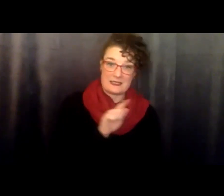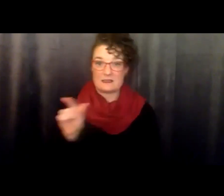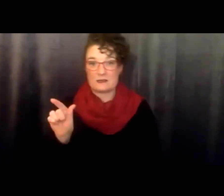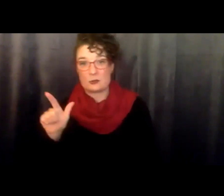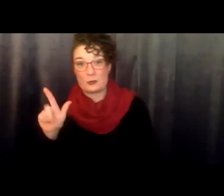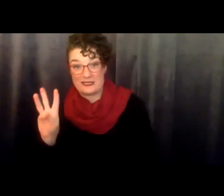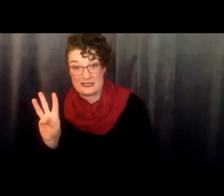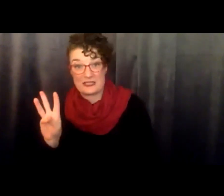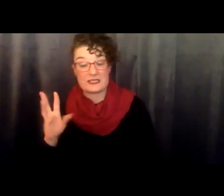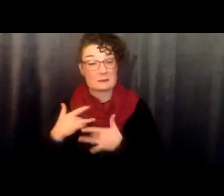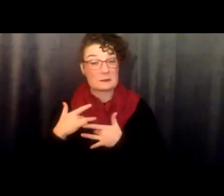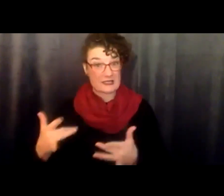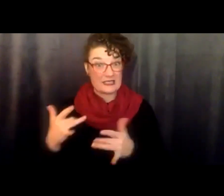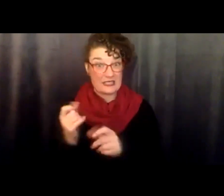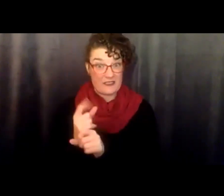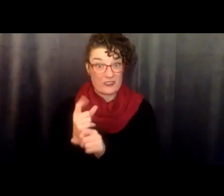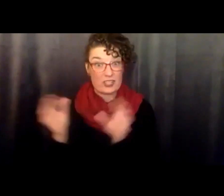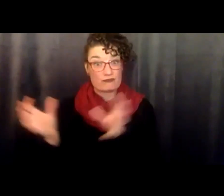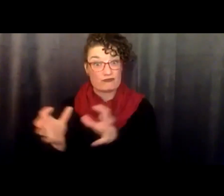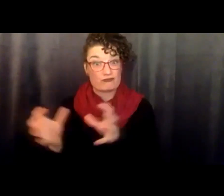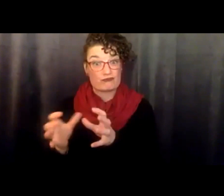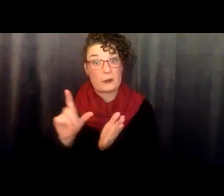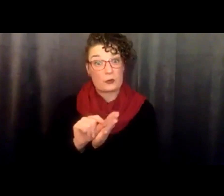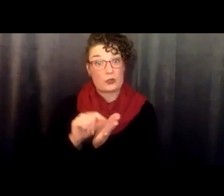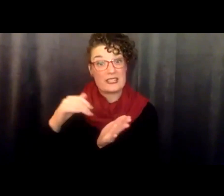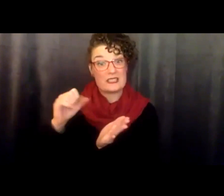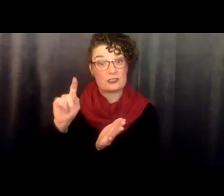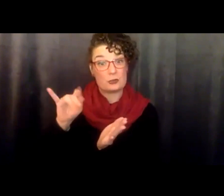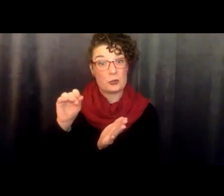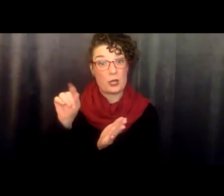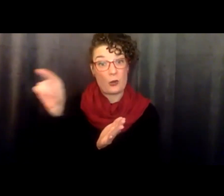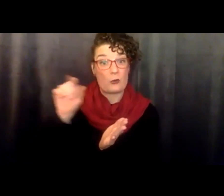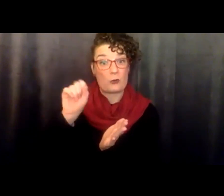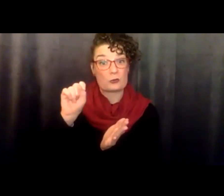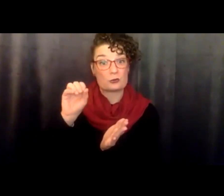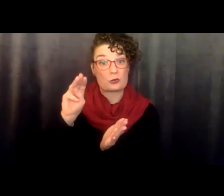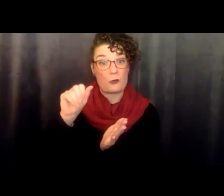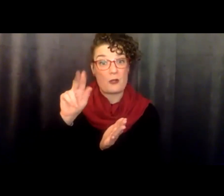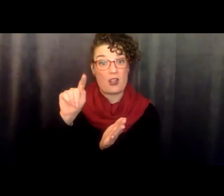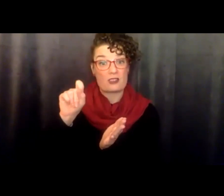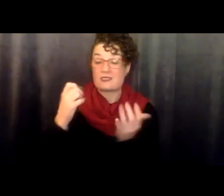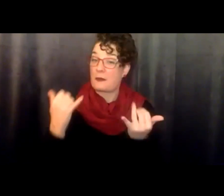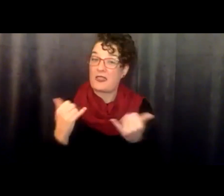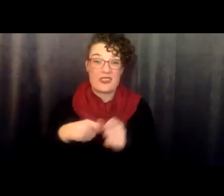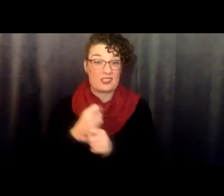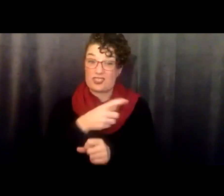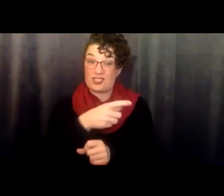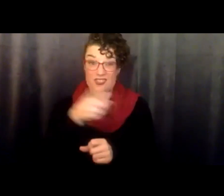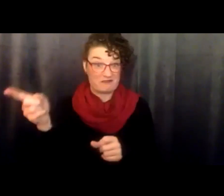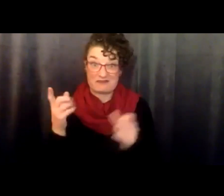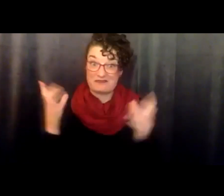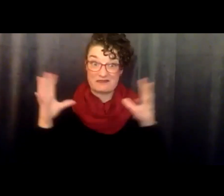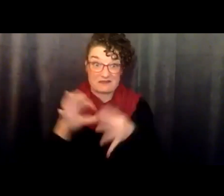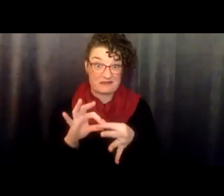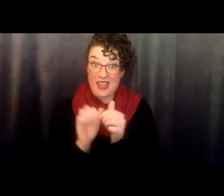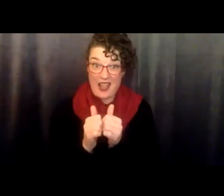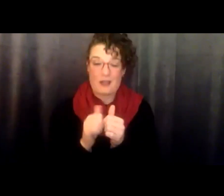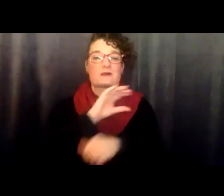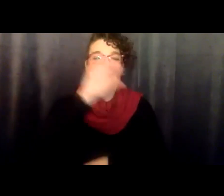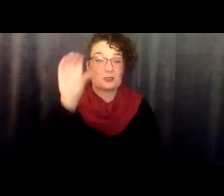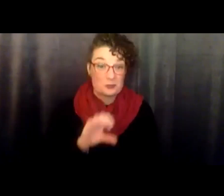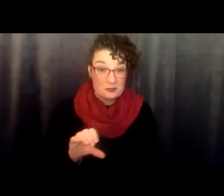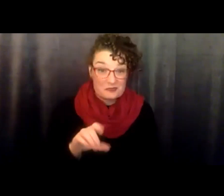at SOMARTS. But this year, the artists gathered on Zoom and printed on their bedroom floors, at their